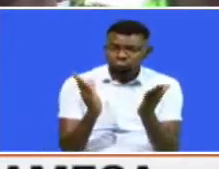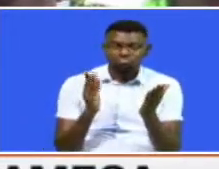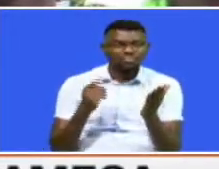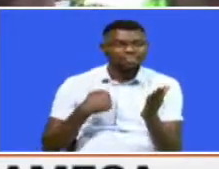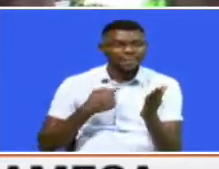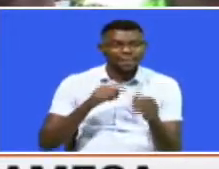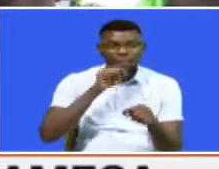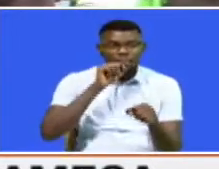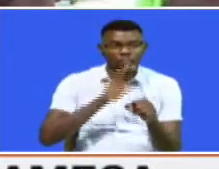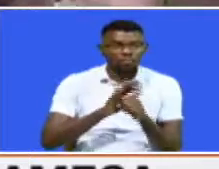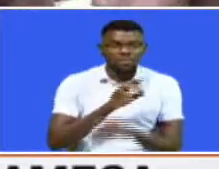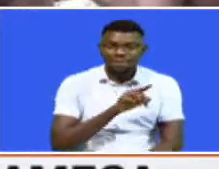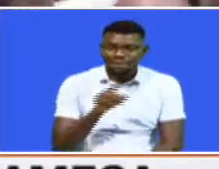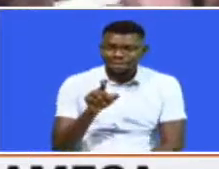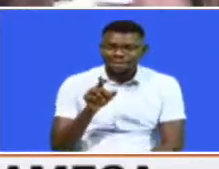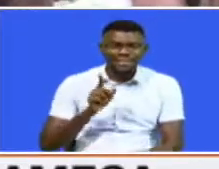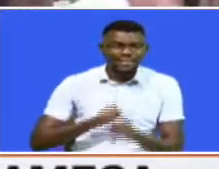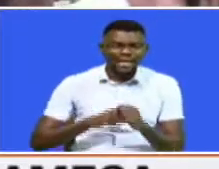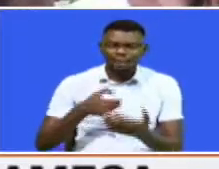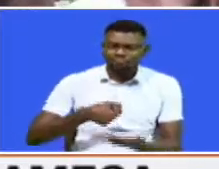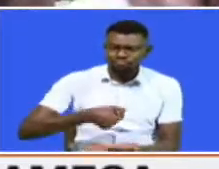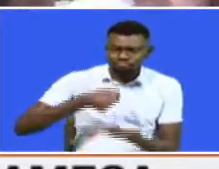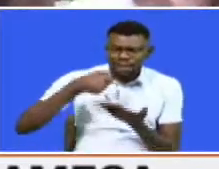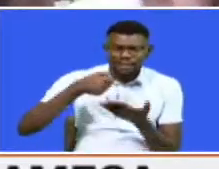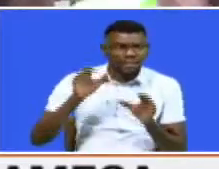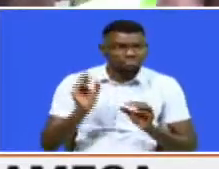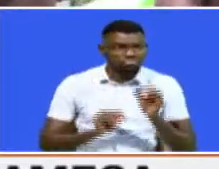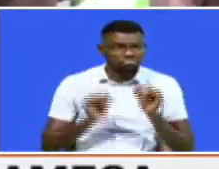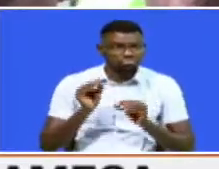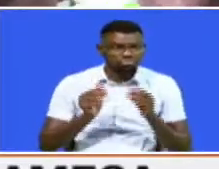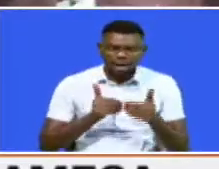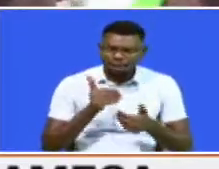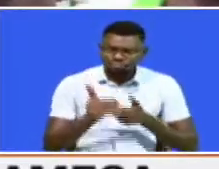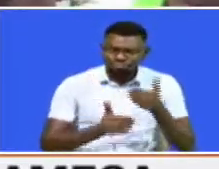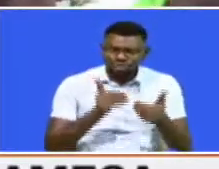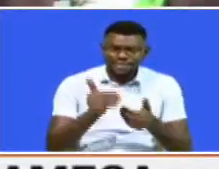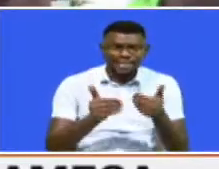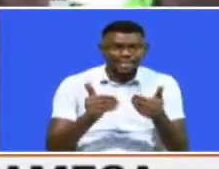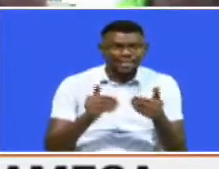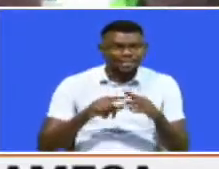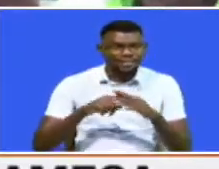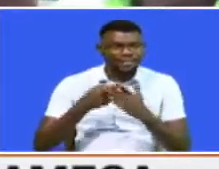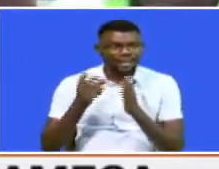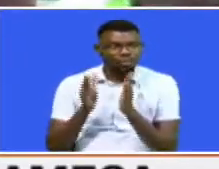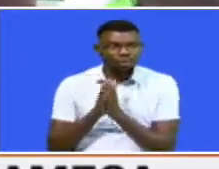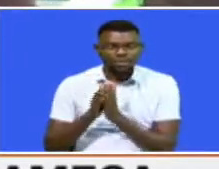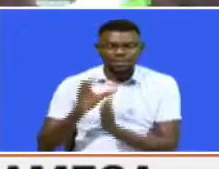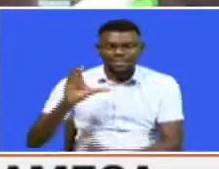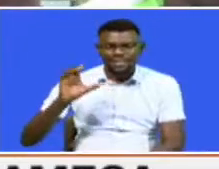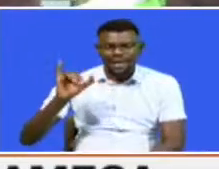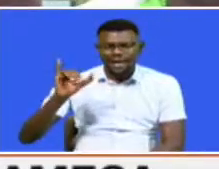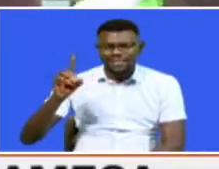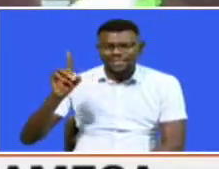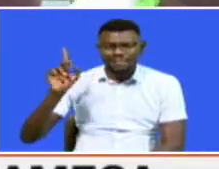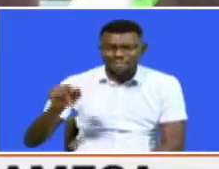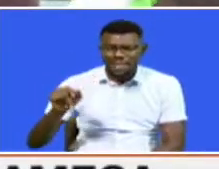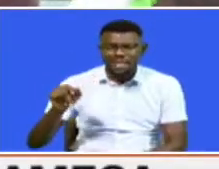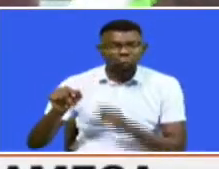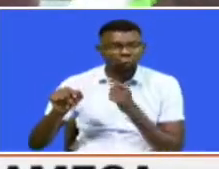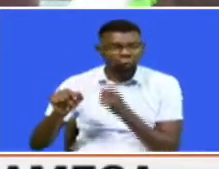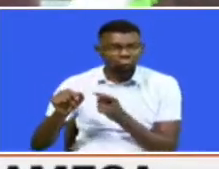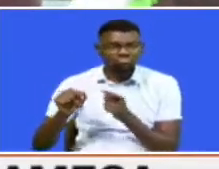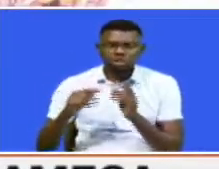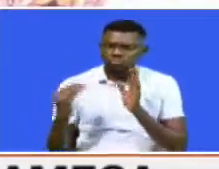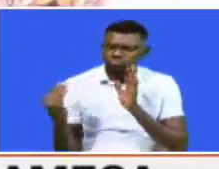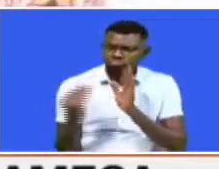that in the budget making process, we have started na CIDP. CIDP tayari hii kifaa tumeweka